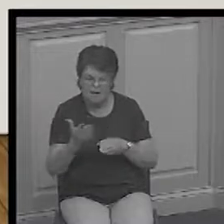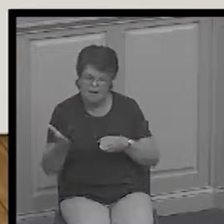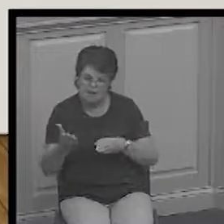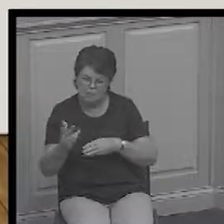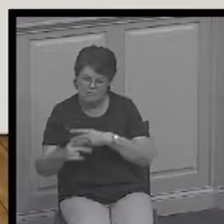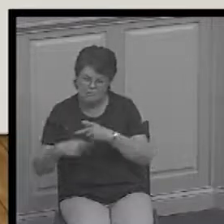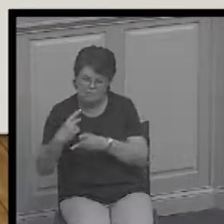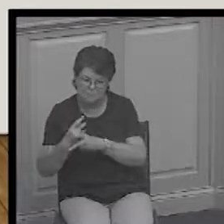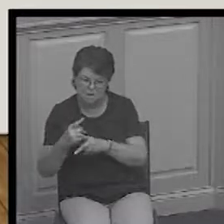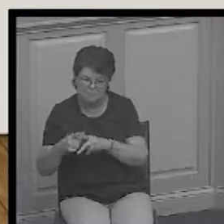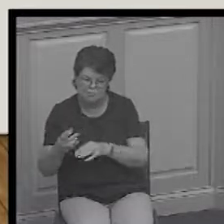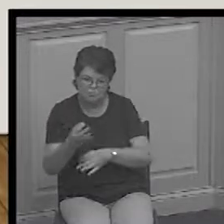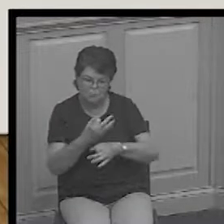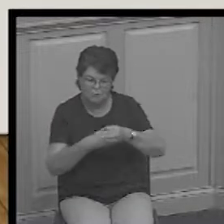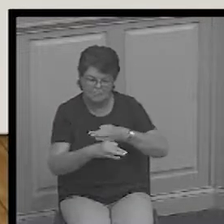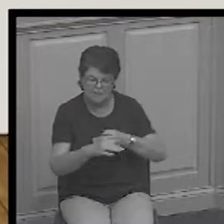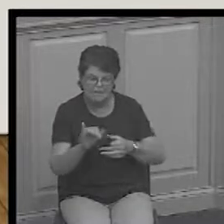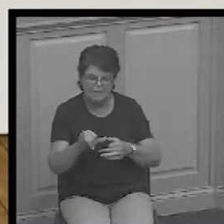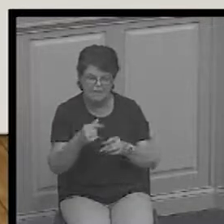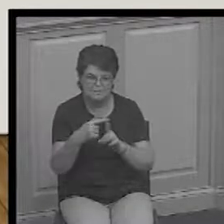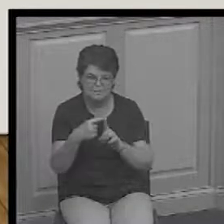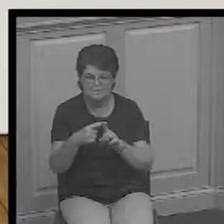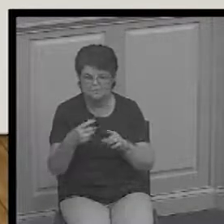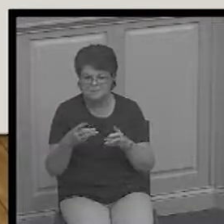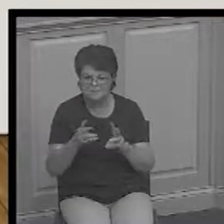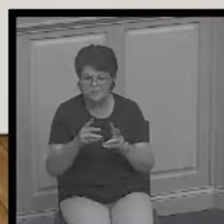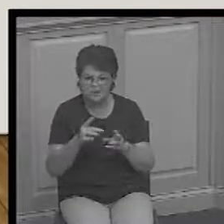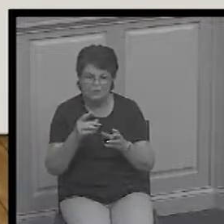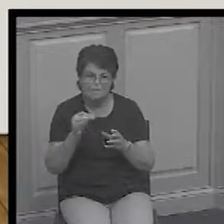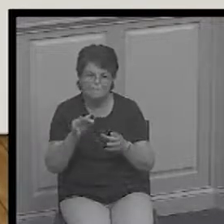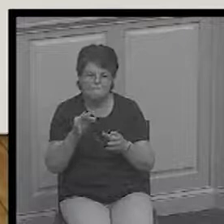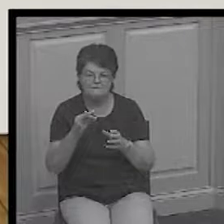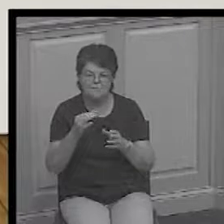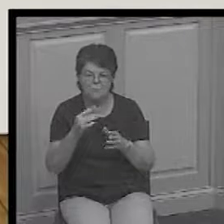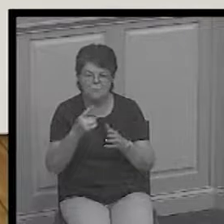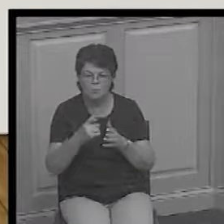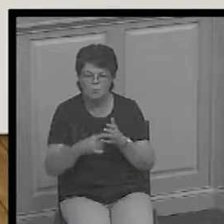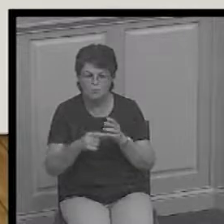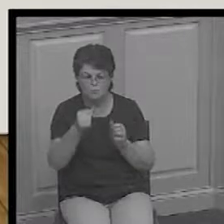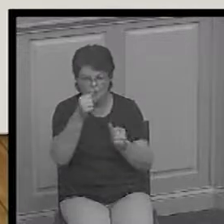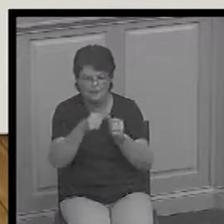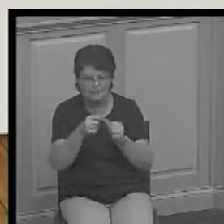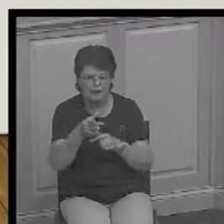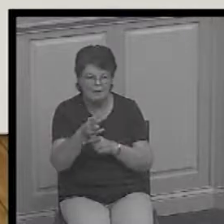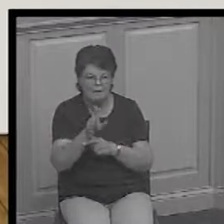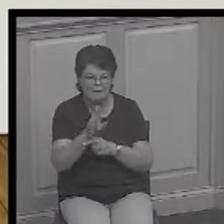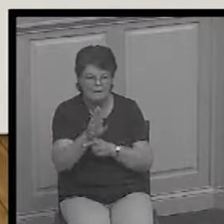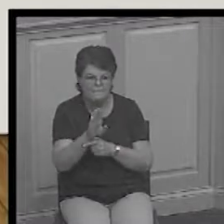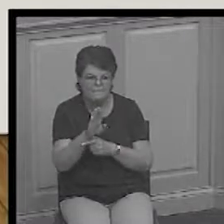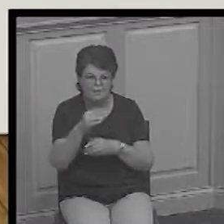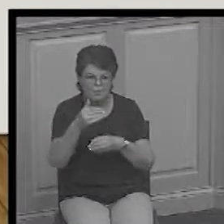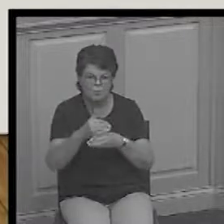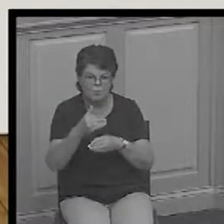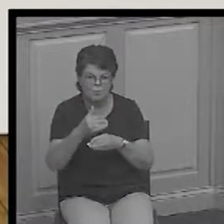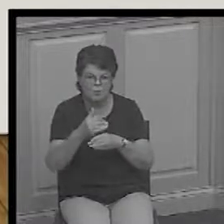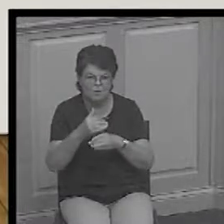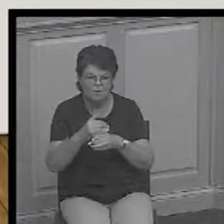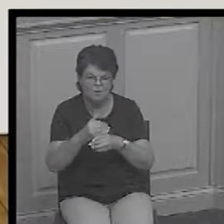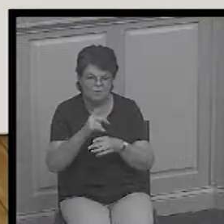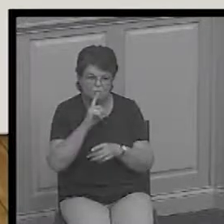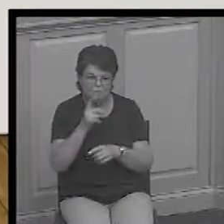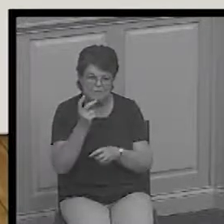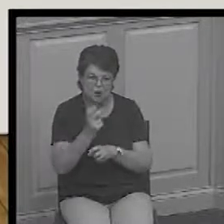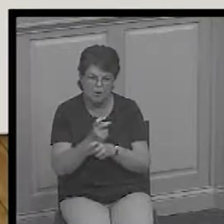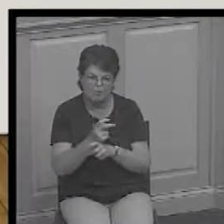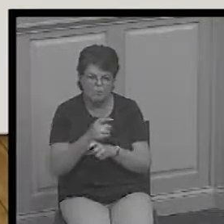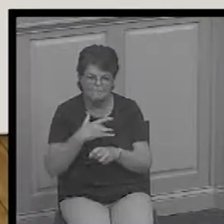so that's a positive way of handling what could be, if y'all remember the Hub Gilcher windows was difficult.